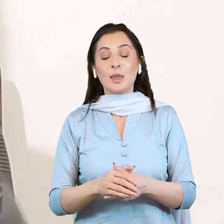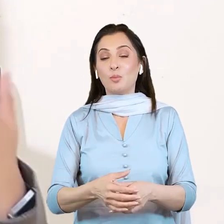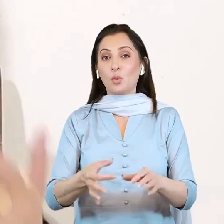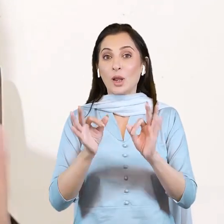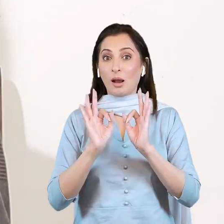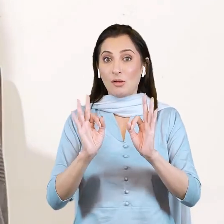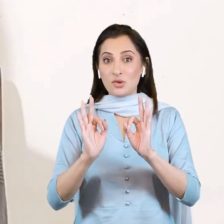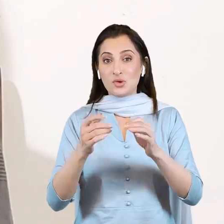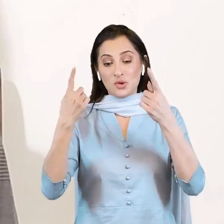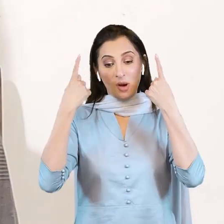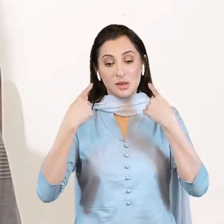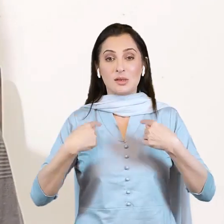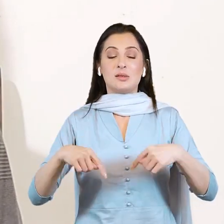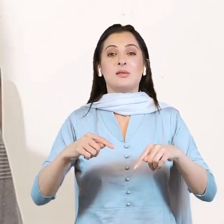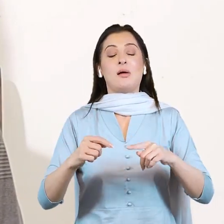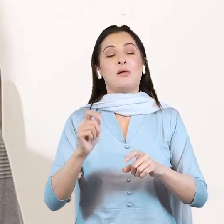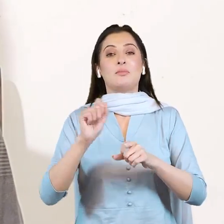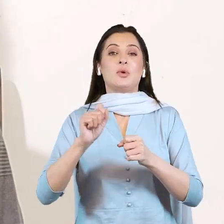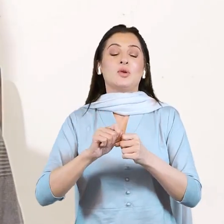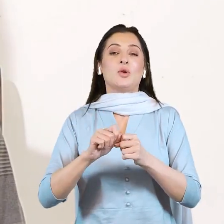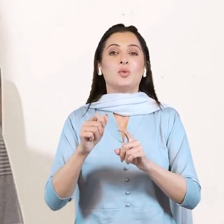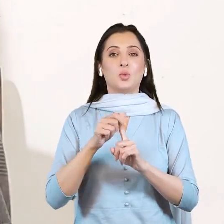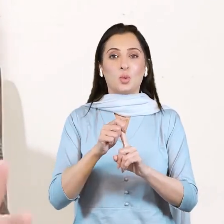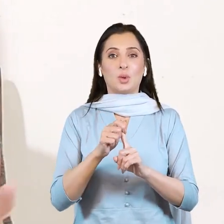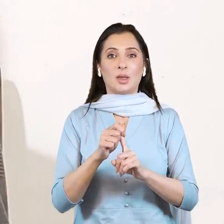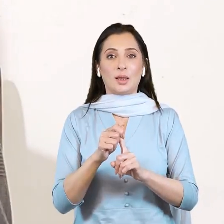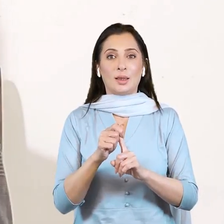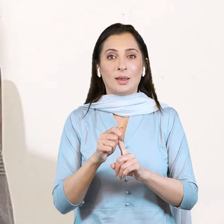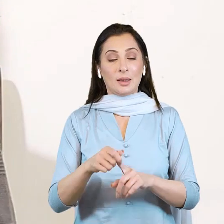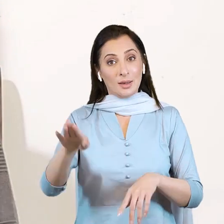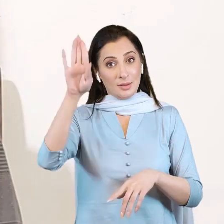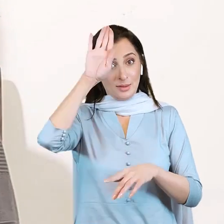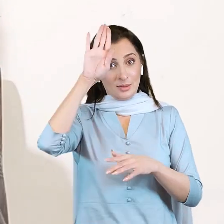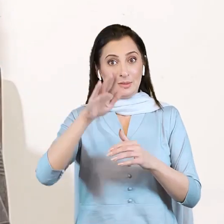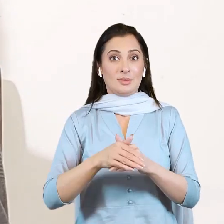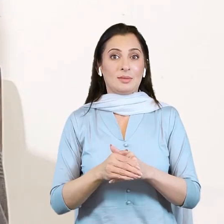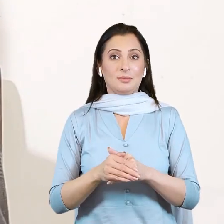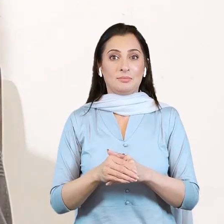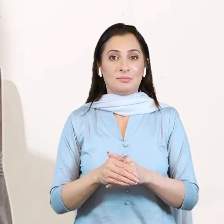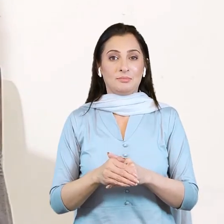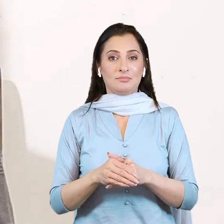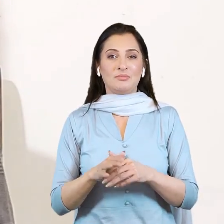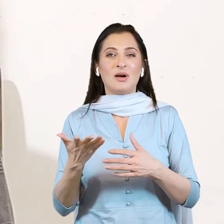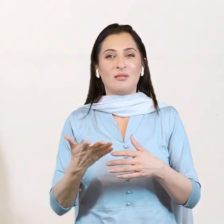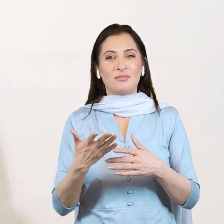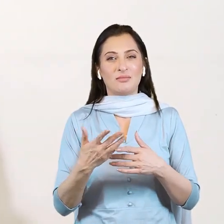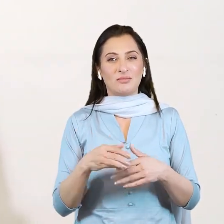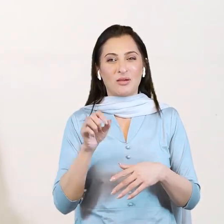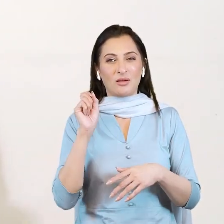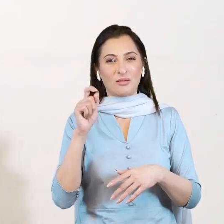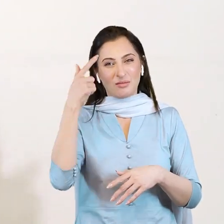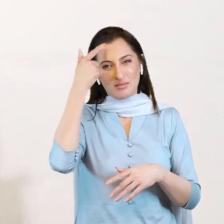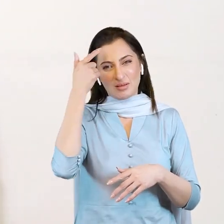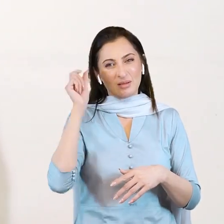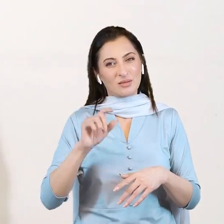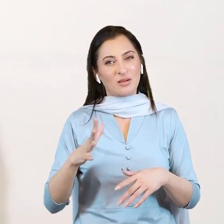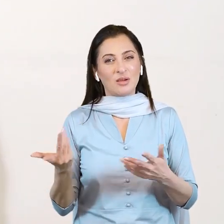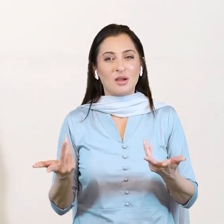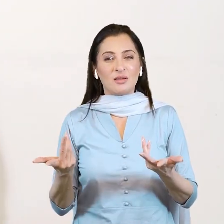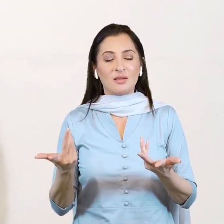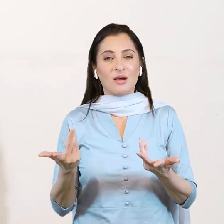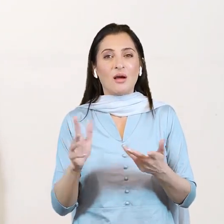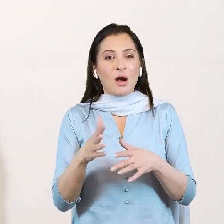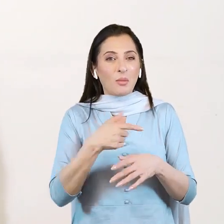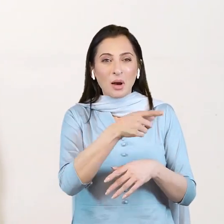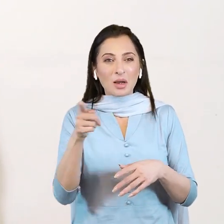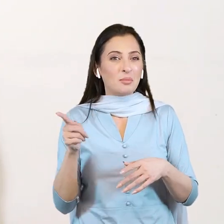be the best versions of ourselves? It's simple. Leaders. Unfortunately, we're led to